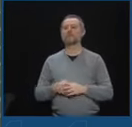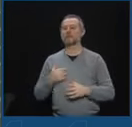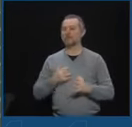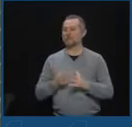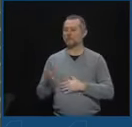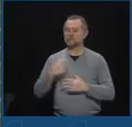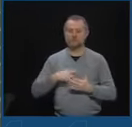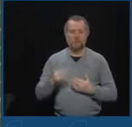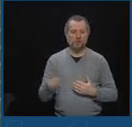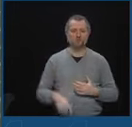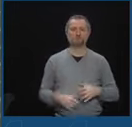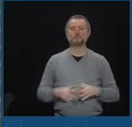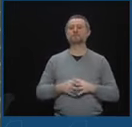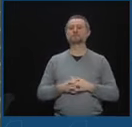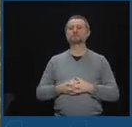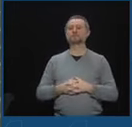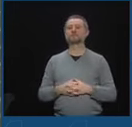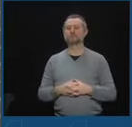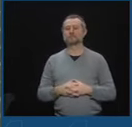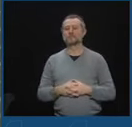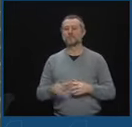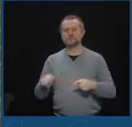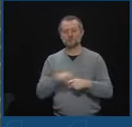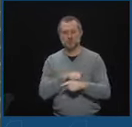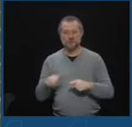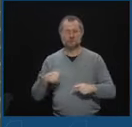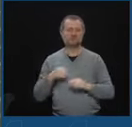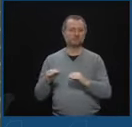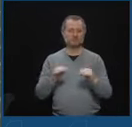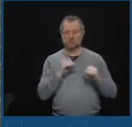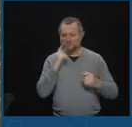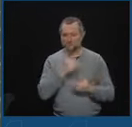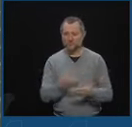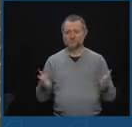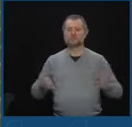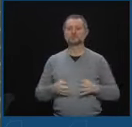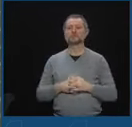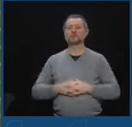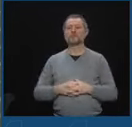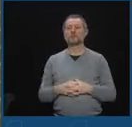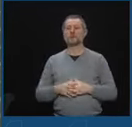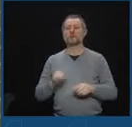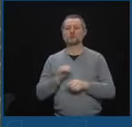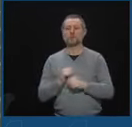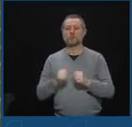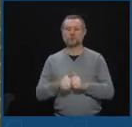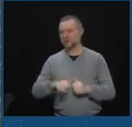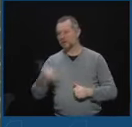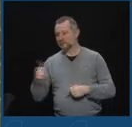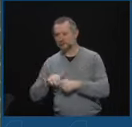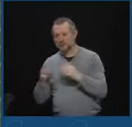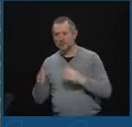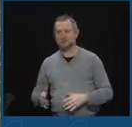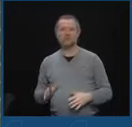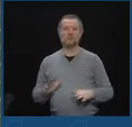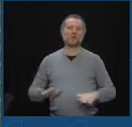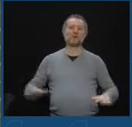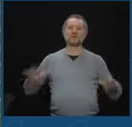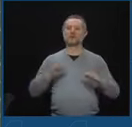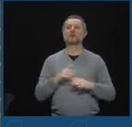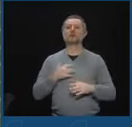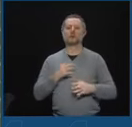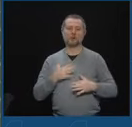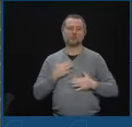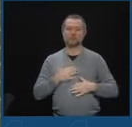and actually being able to train all of you guys and actually working with our other trainers across the state. We have 6